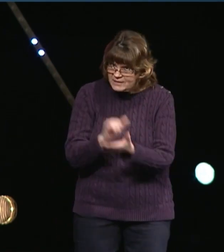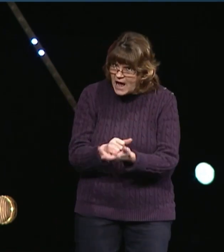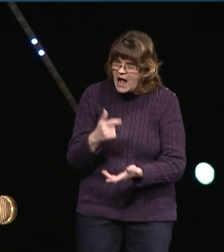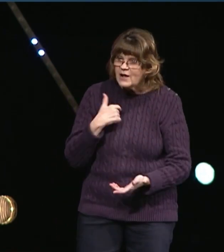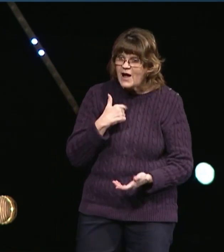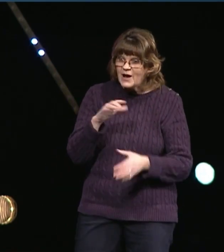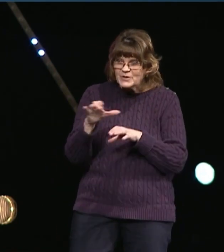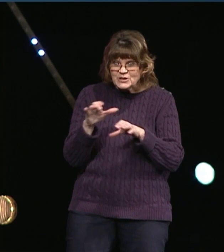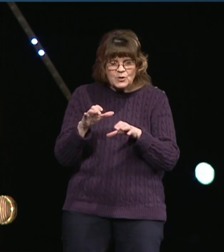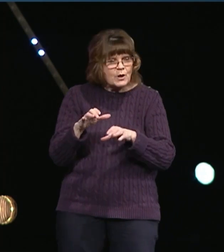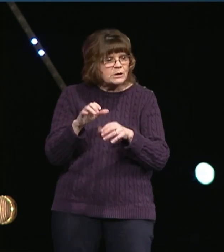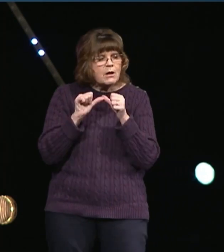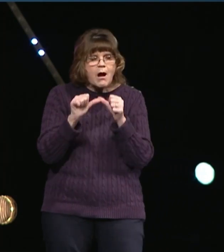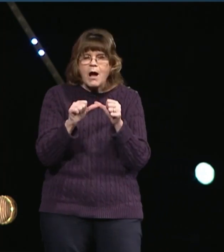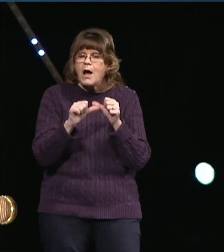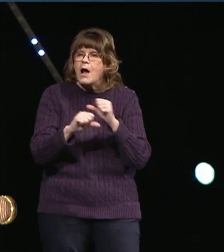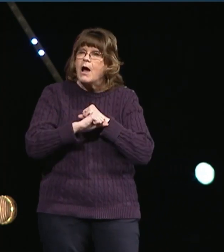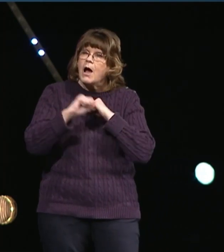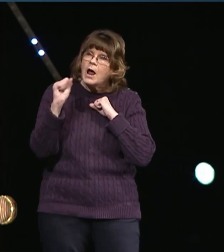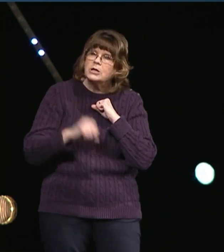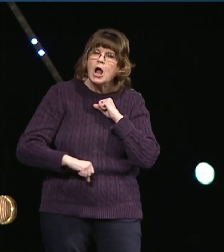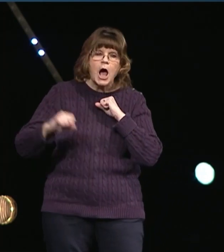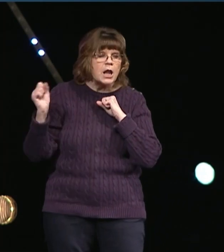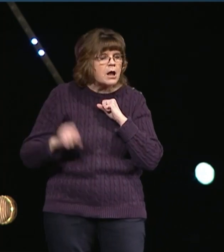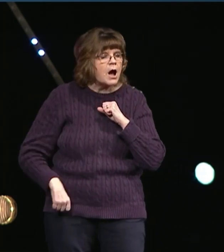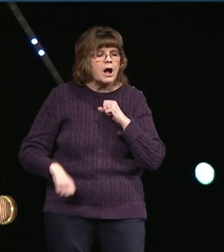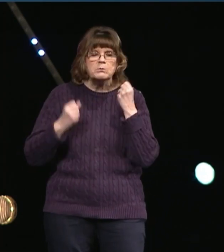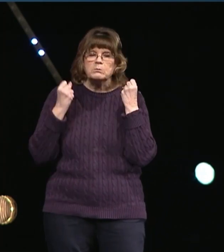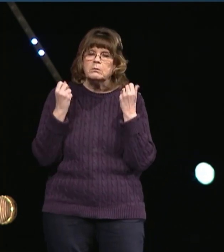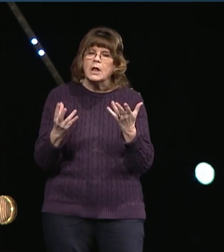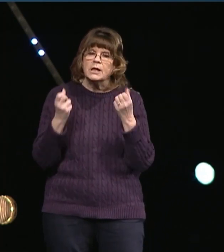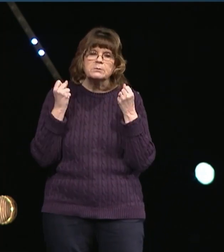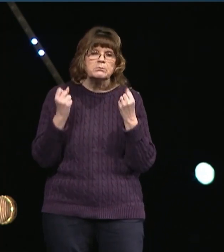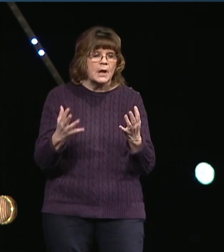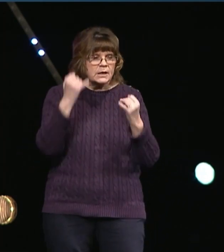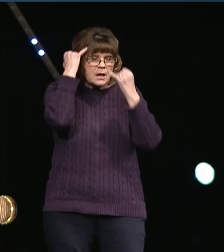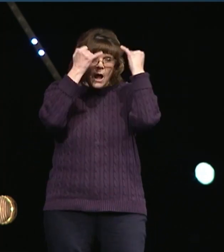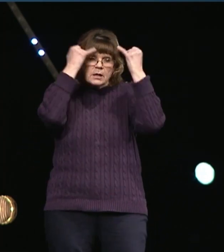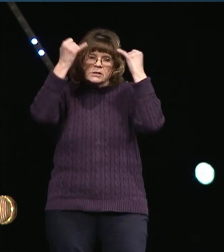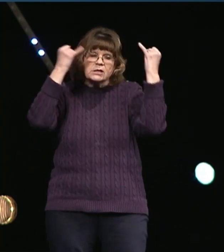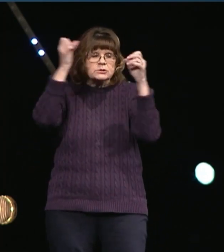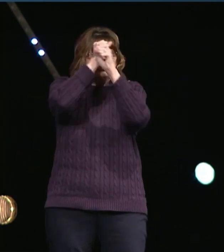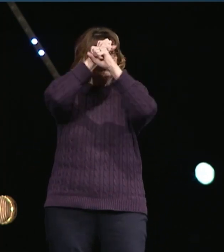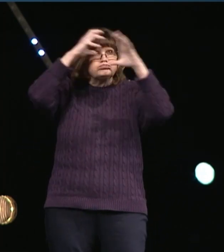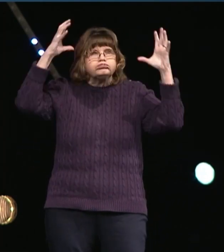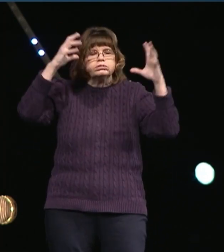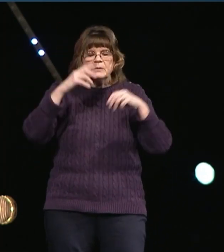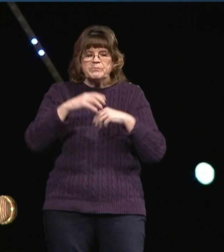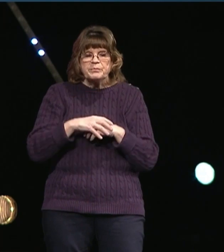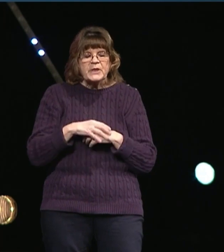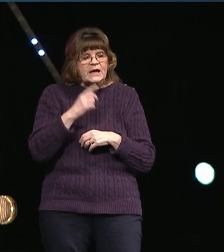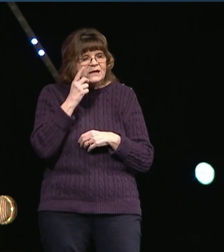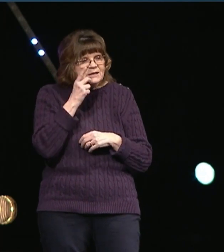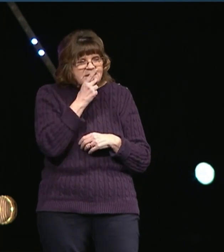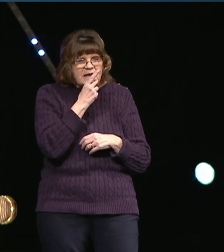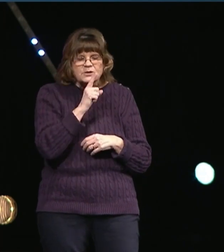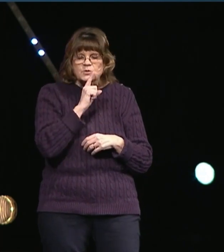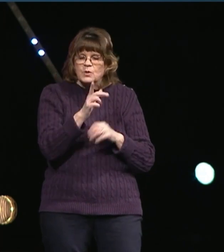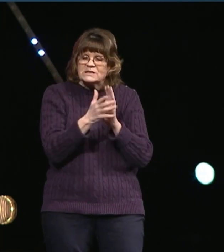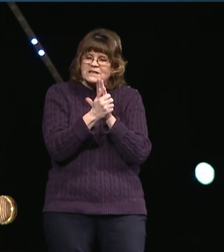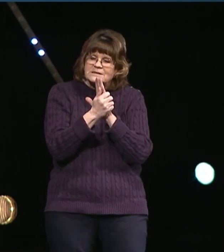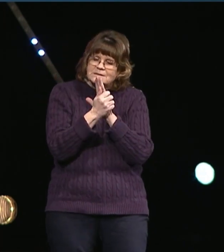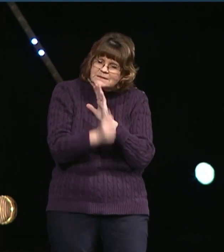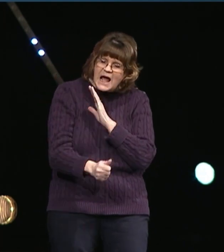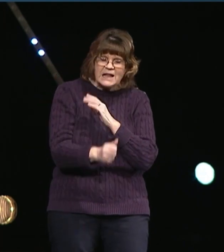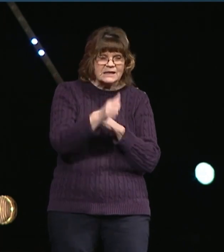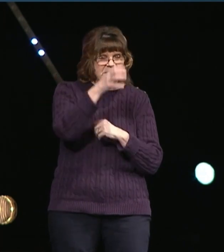I mean, just on and on. It was just endless. But I just love that Dennis was an incredibly talented man